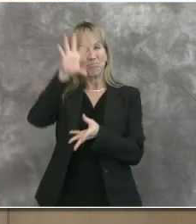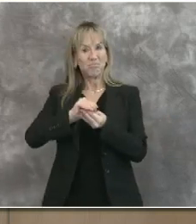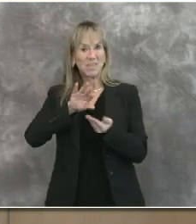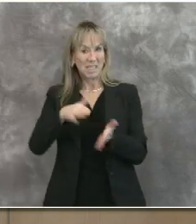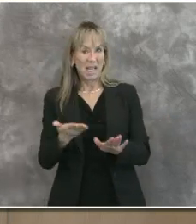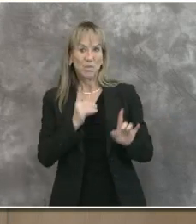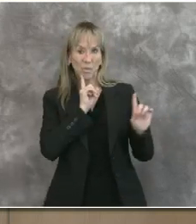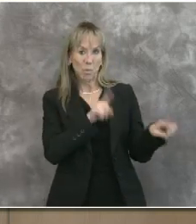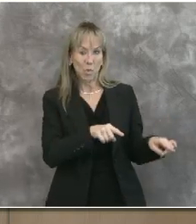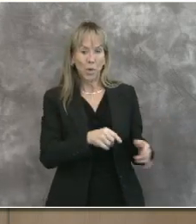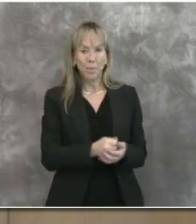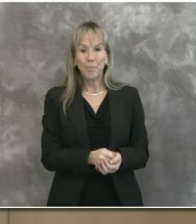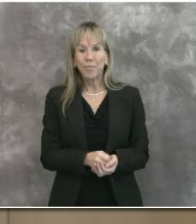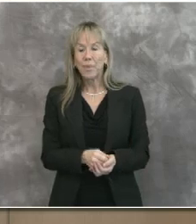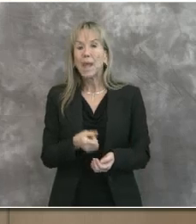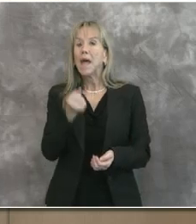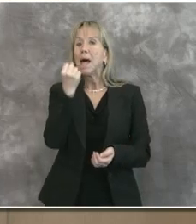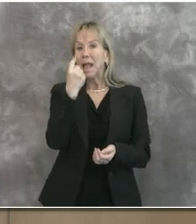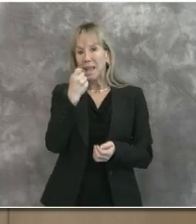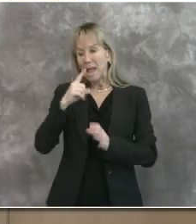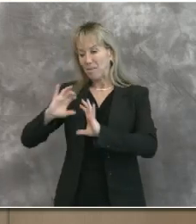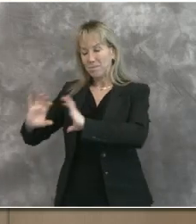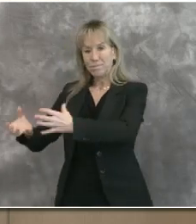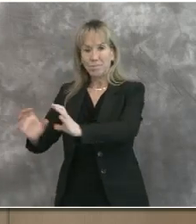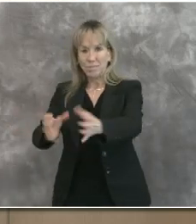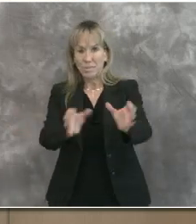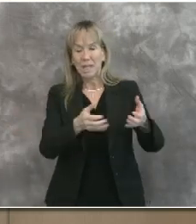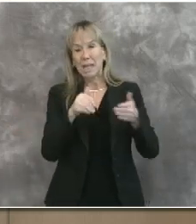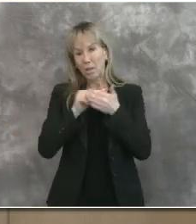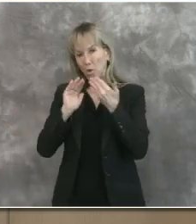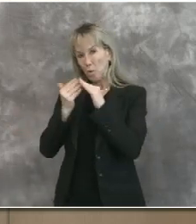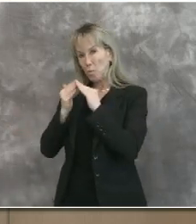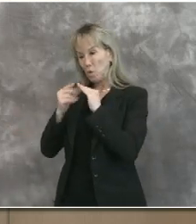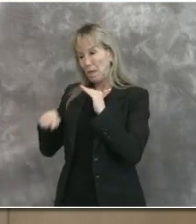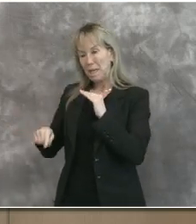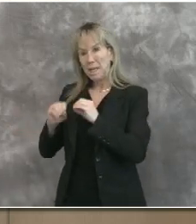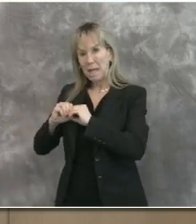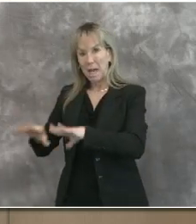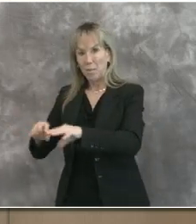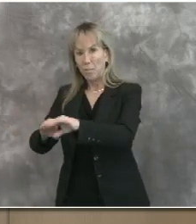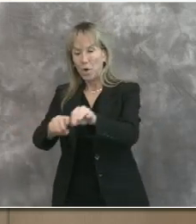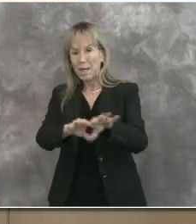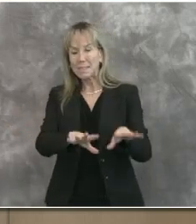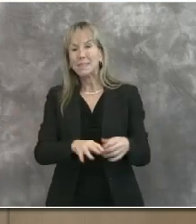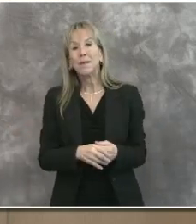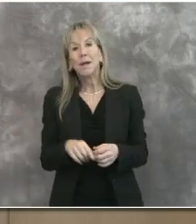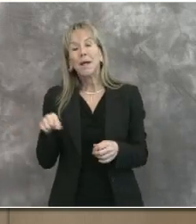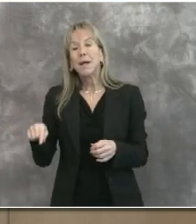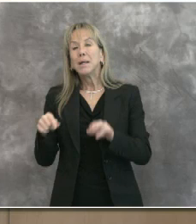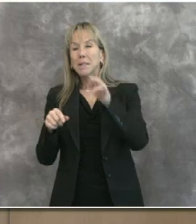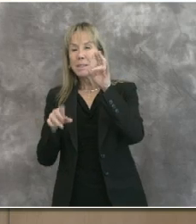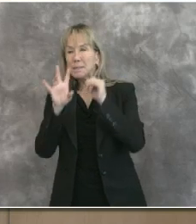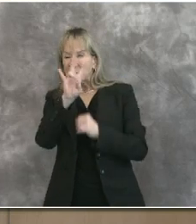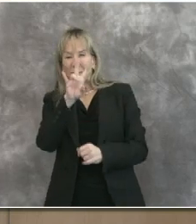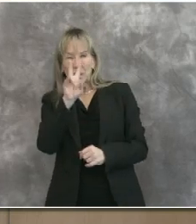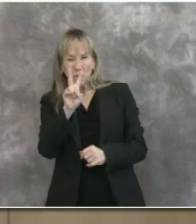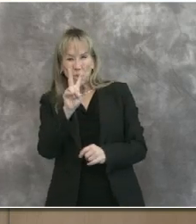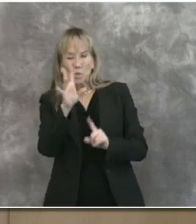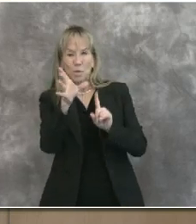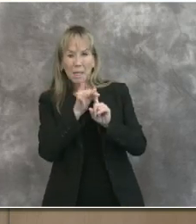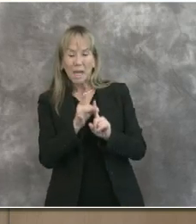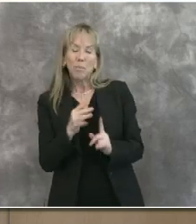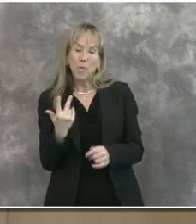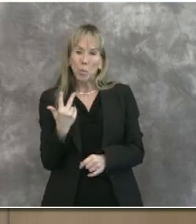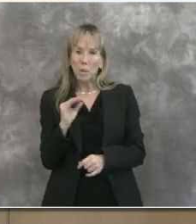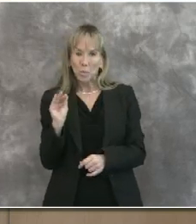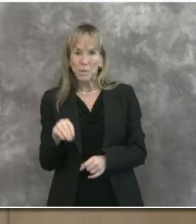reported. 11 active outbreaks have occurred in community setting locations, and this represents 72 cases, or